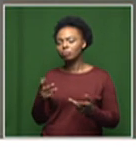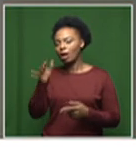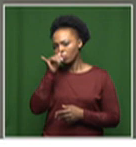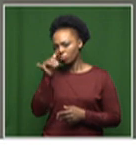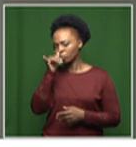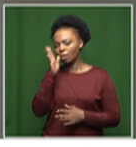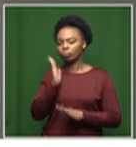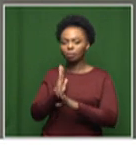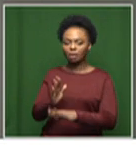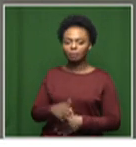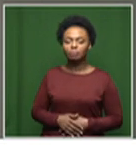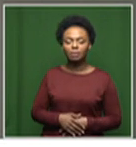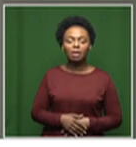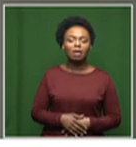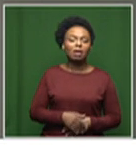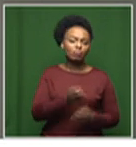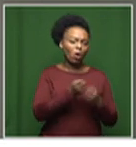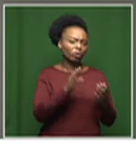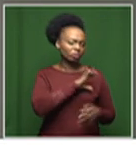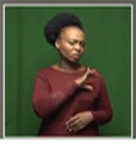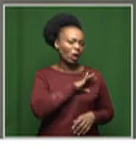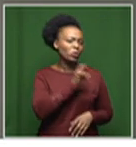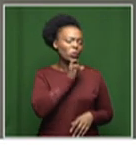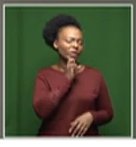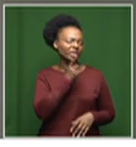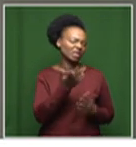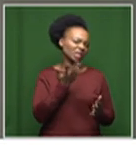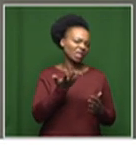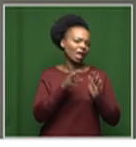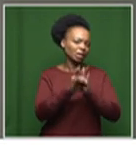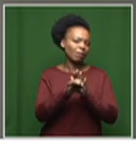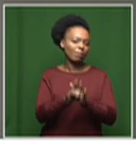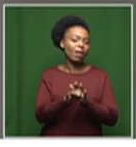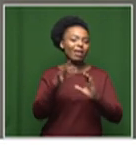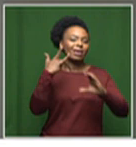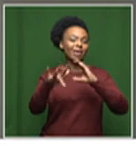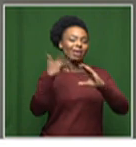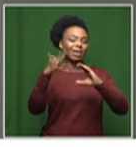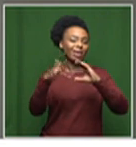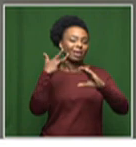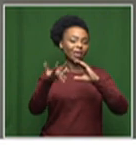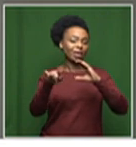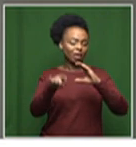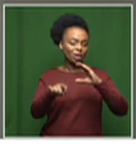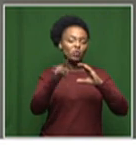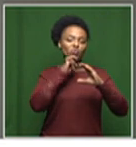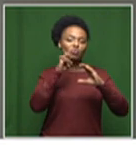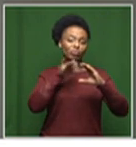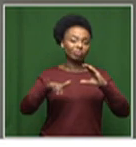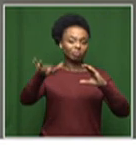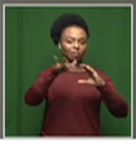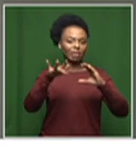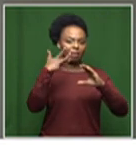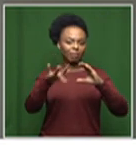things is that most consumers use their, for example, their email addresses, their username across the board. Okay. Start